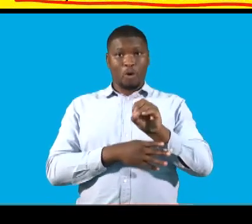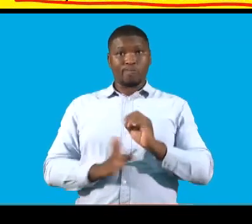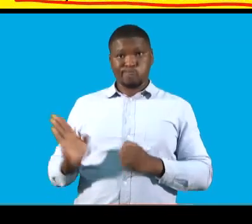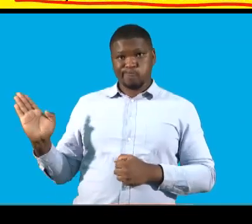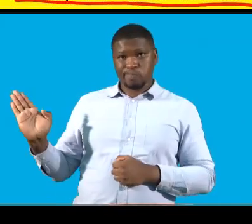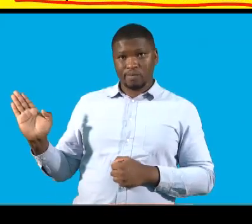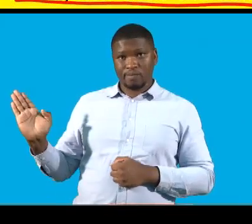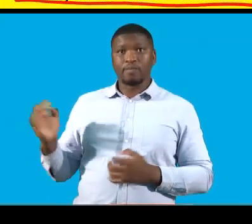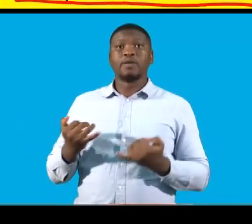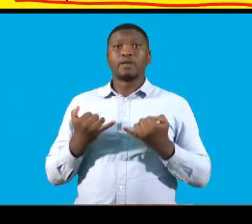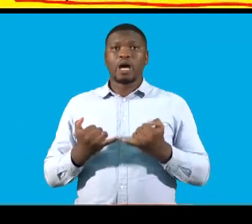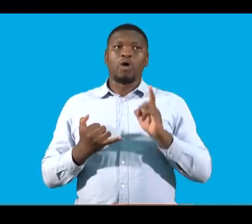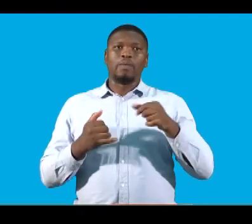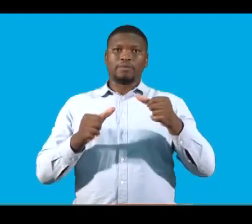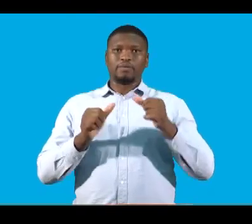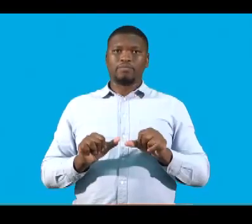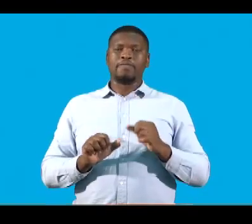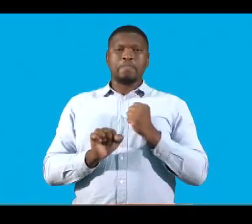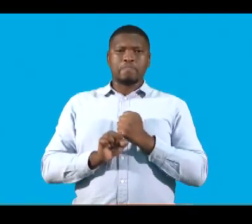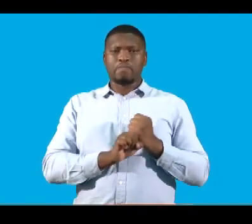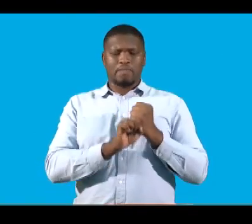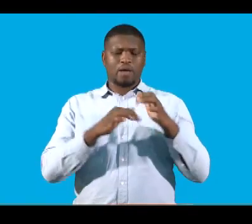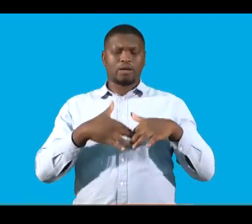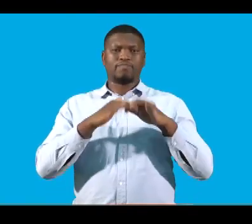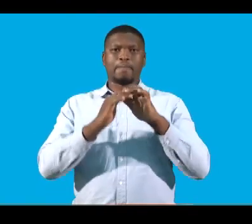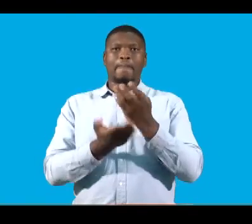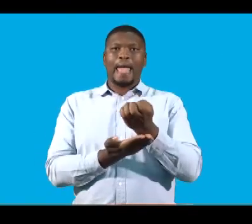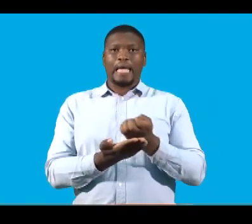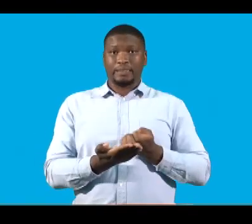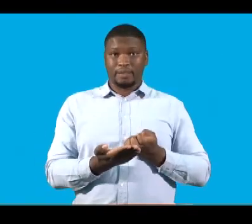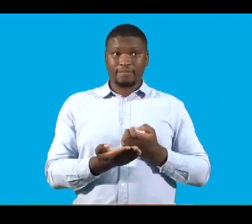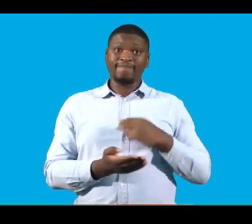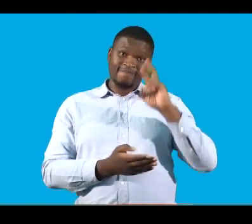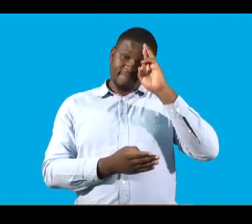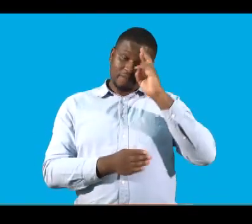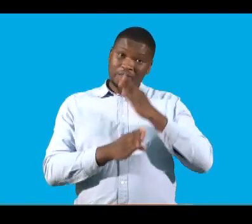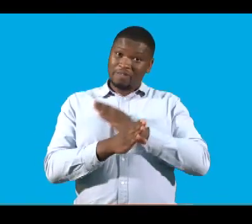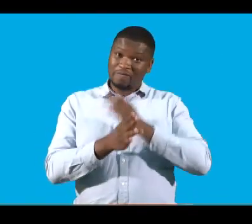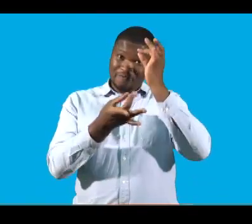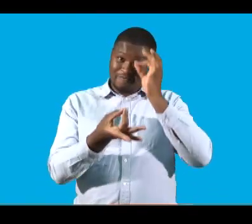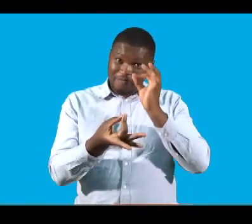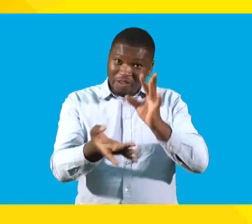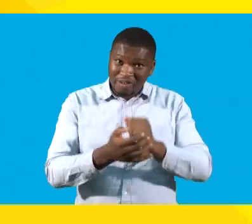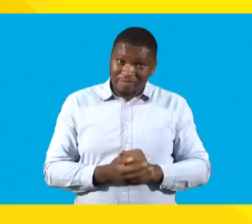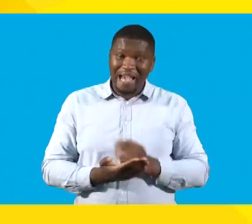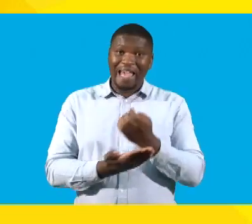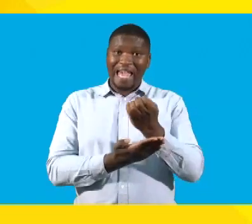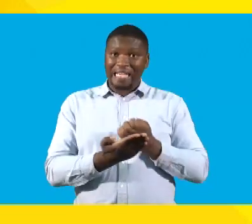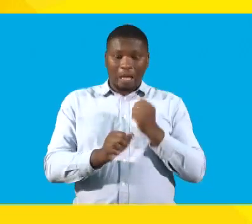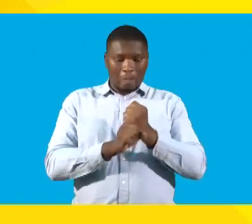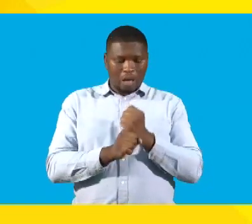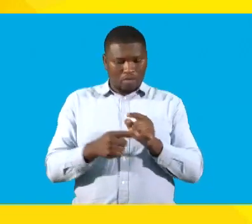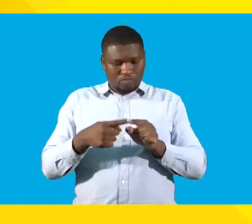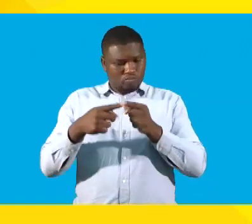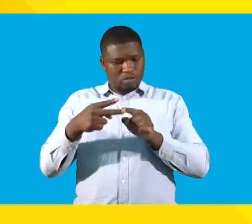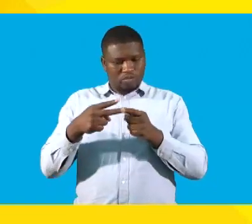again, and now we have to obviously construct this into an essay, because as I've previously stated, you may